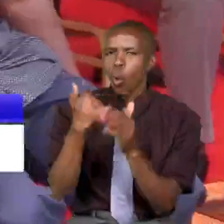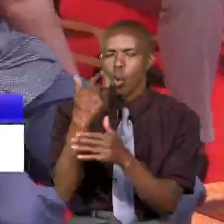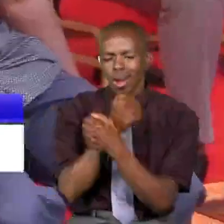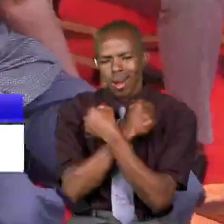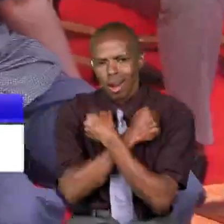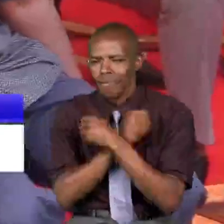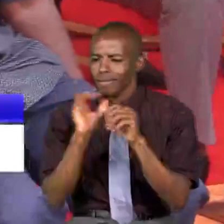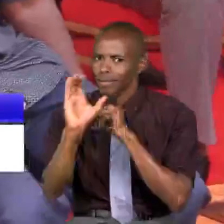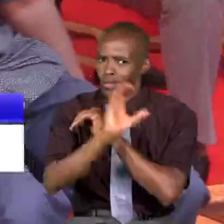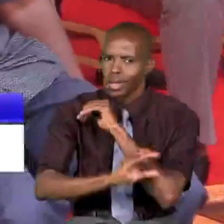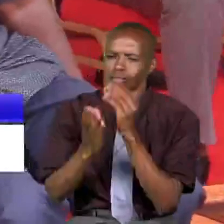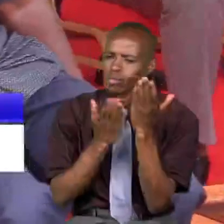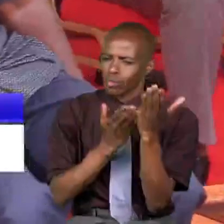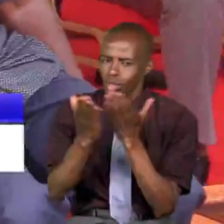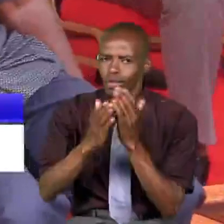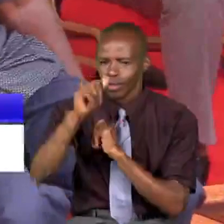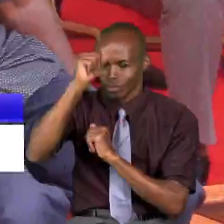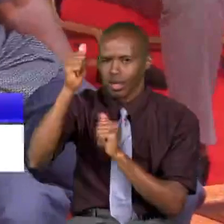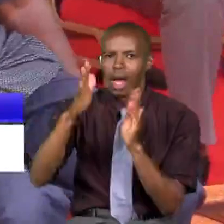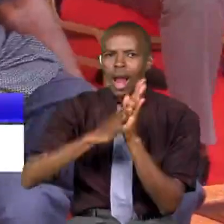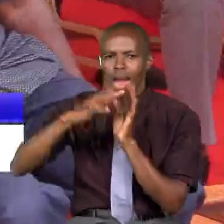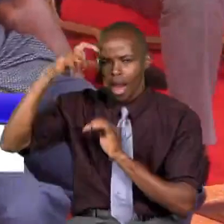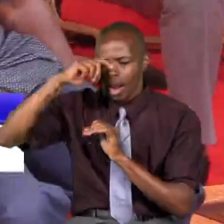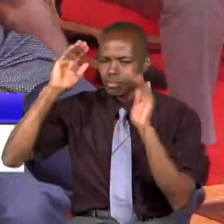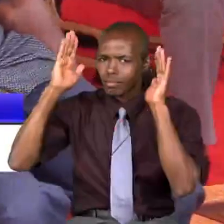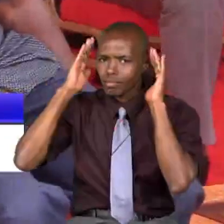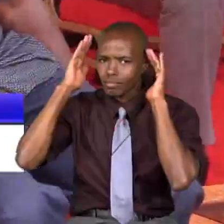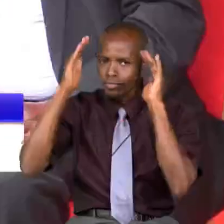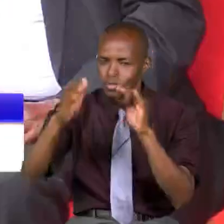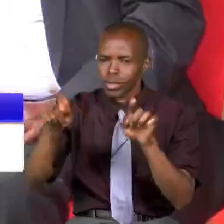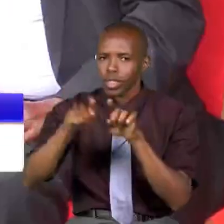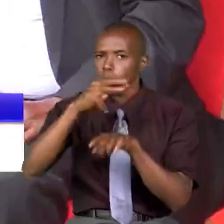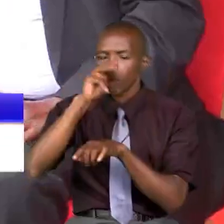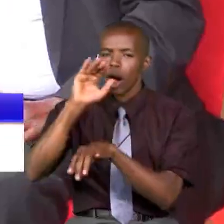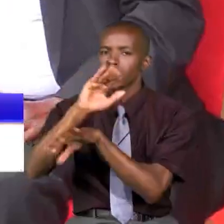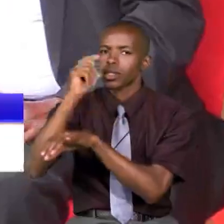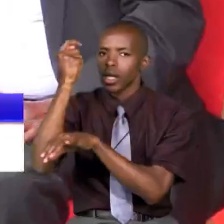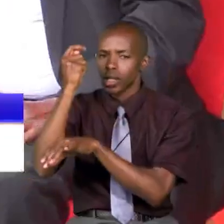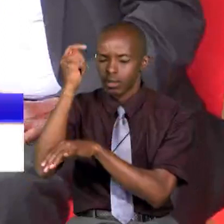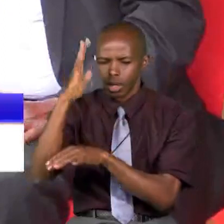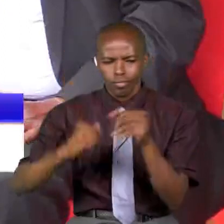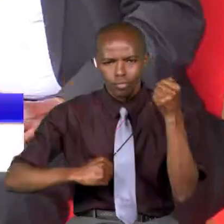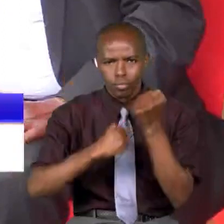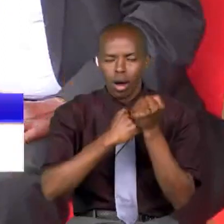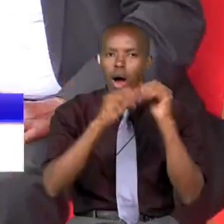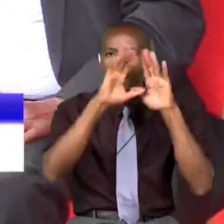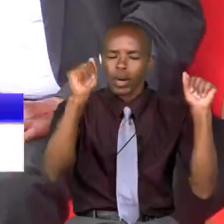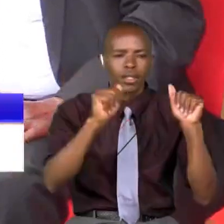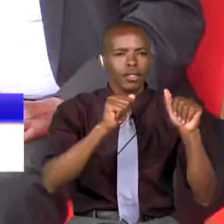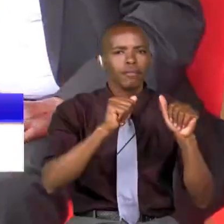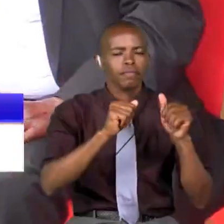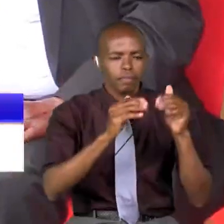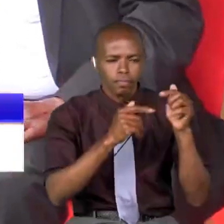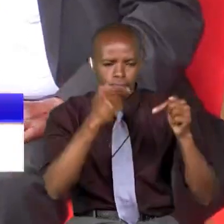served the country with diligence, integrity and commitment. Musalia has asked Kenyans to support his presidential bid and elect him